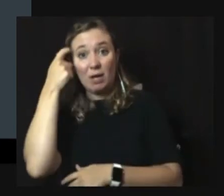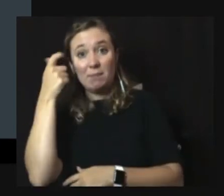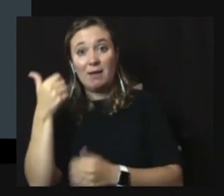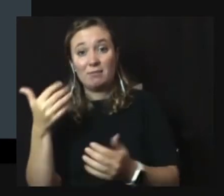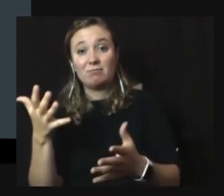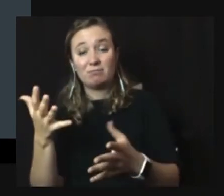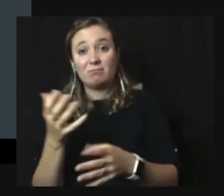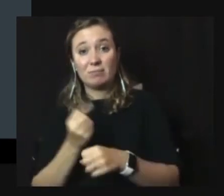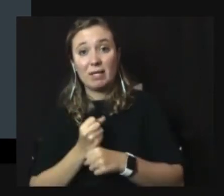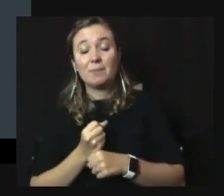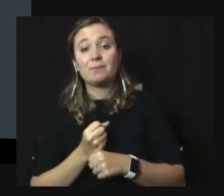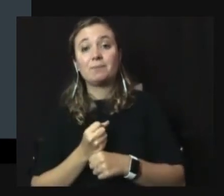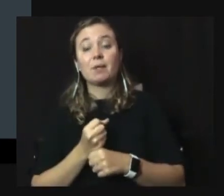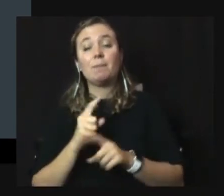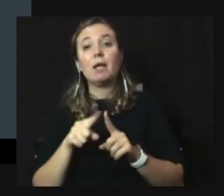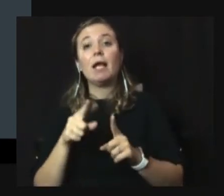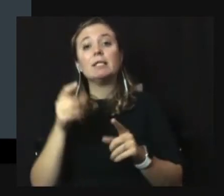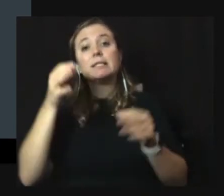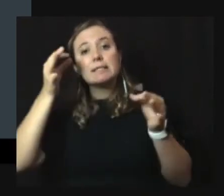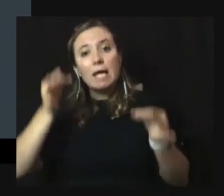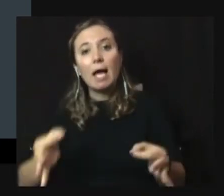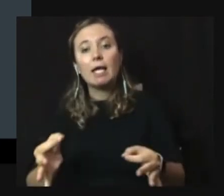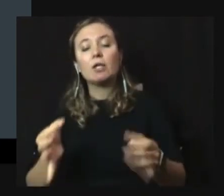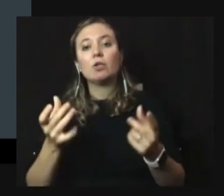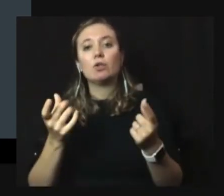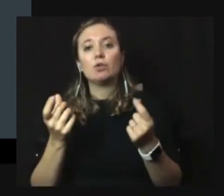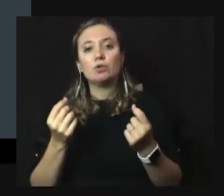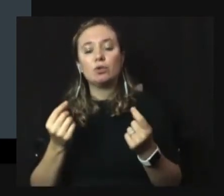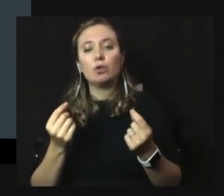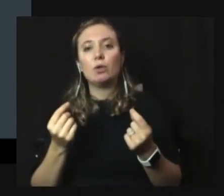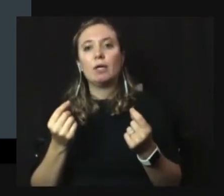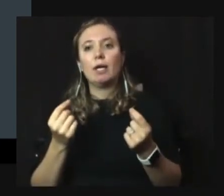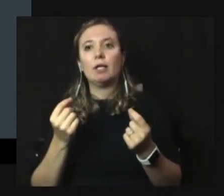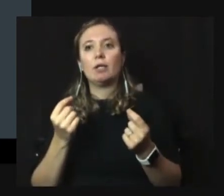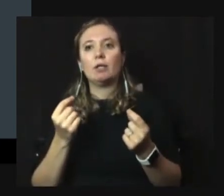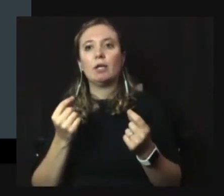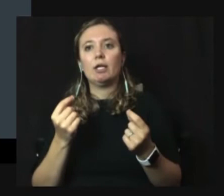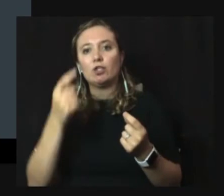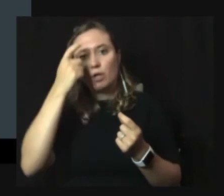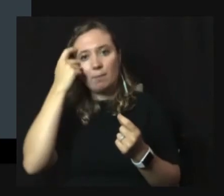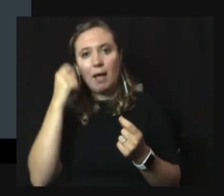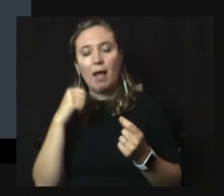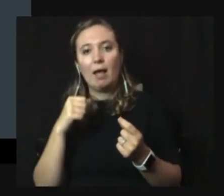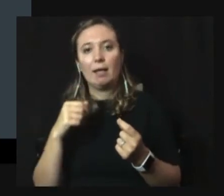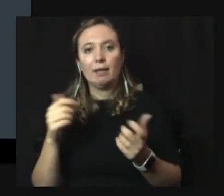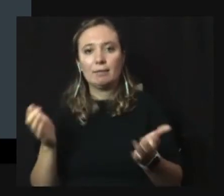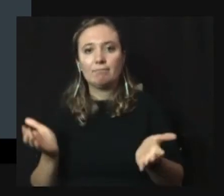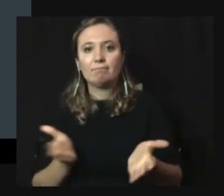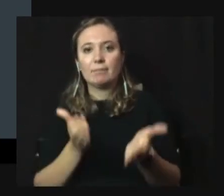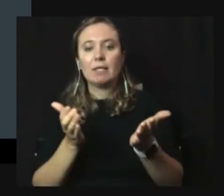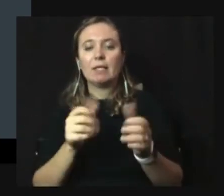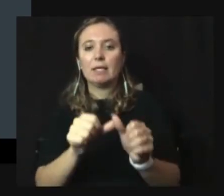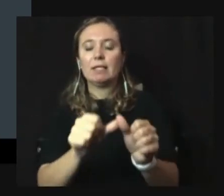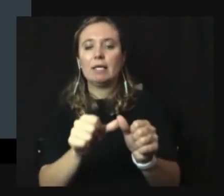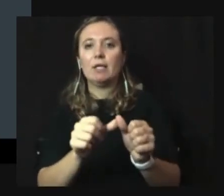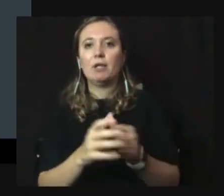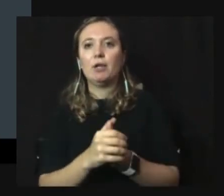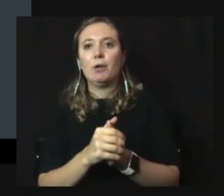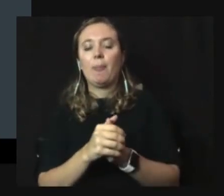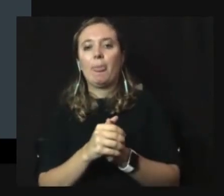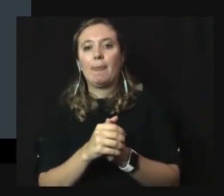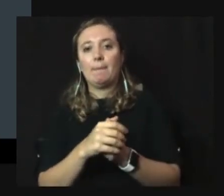I choose to do, and that a trauma that I steward, because it's important to me as a person, as an